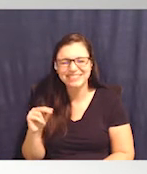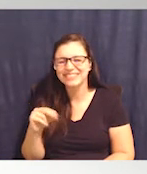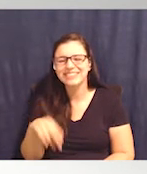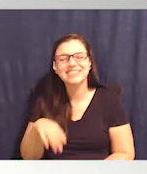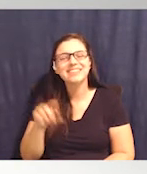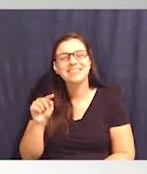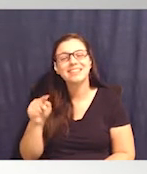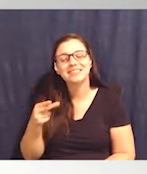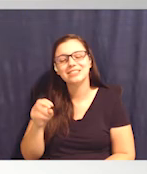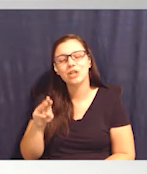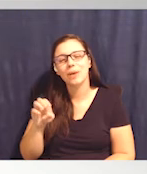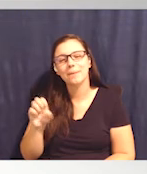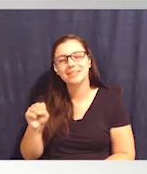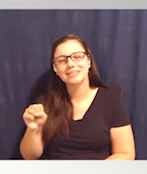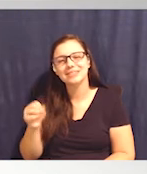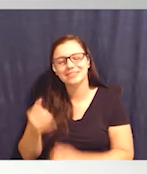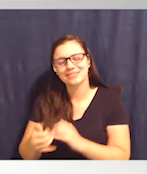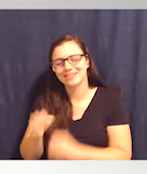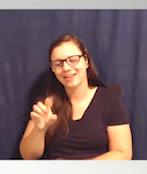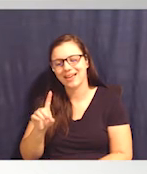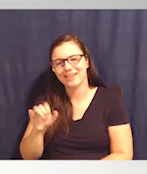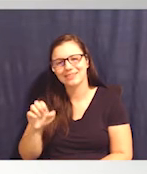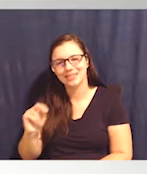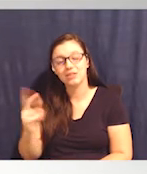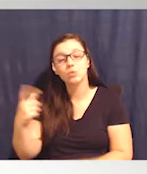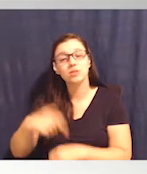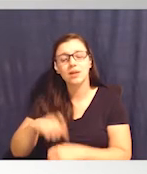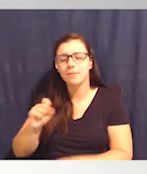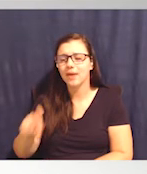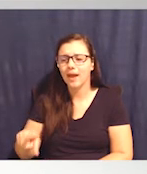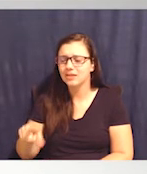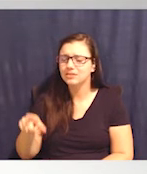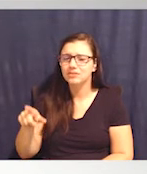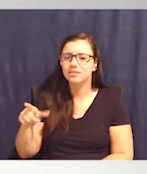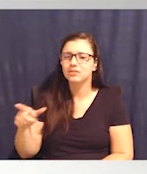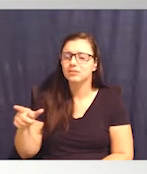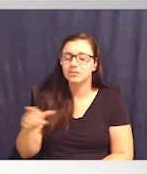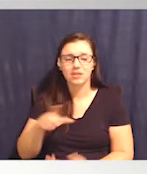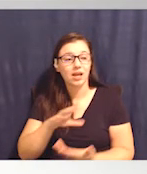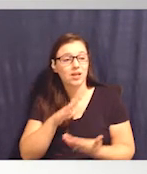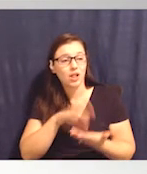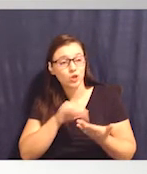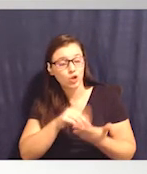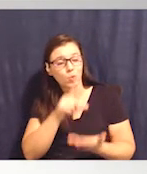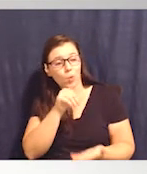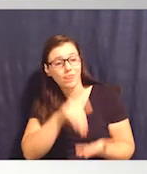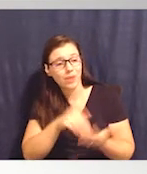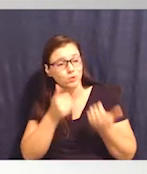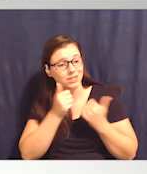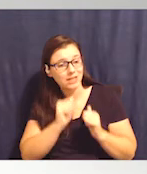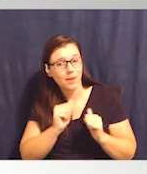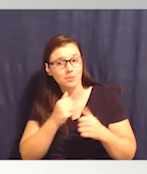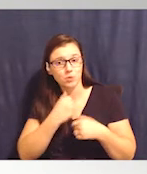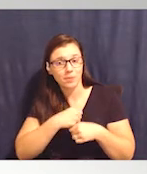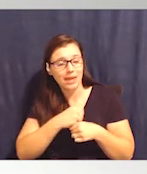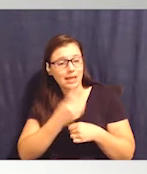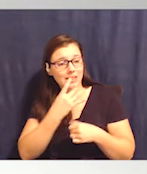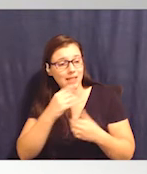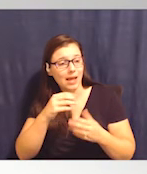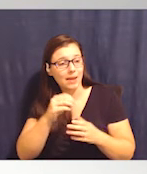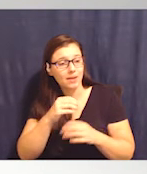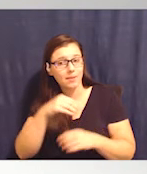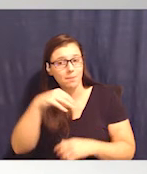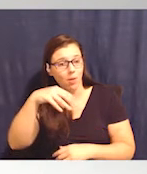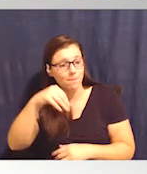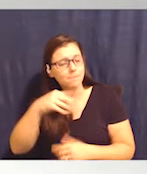asked what he learned from he said approximately 1,000 attempts to make a light bulb. What did he learn from those 1,000 attempts? He said, I learned